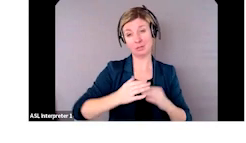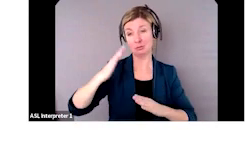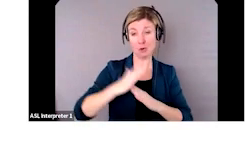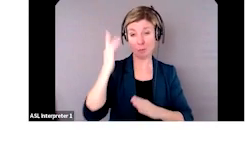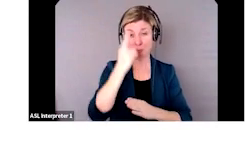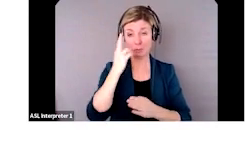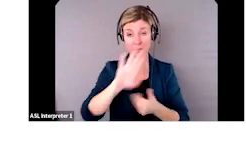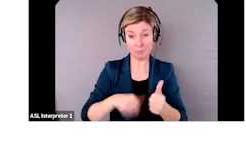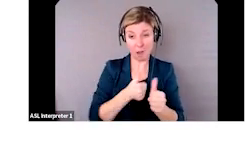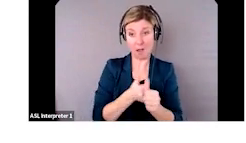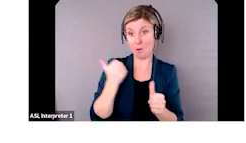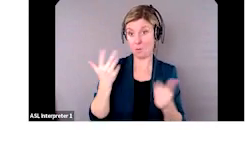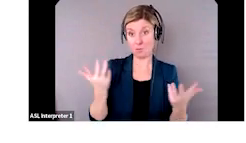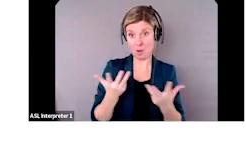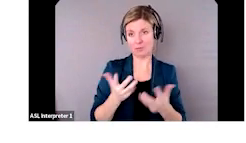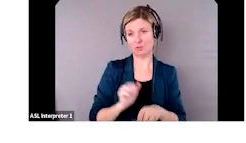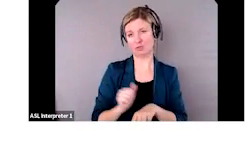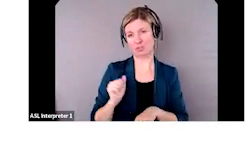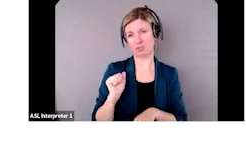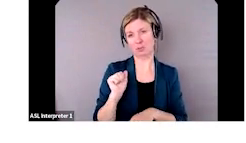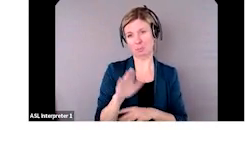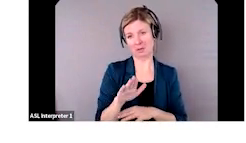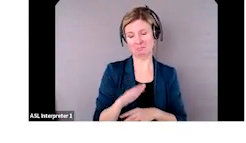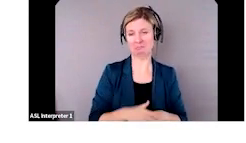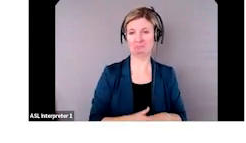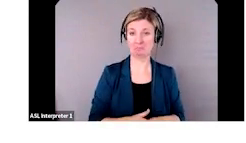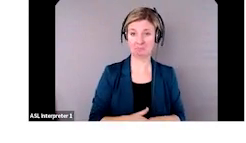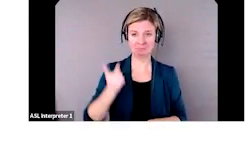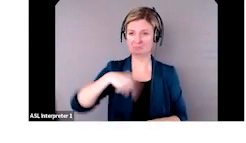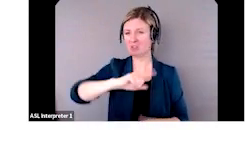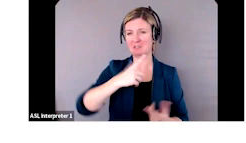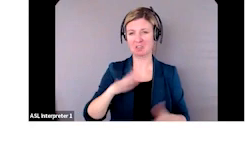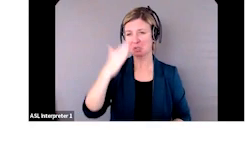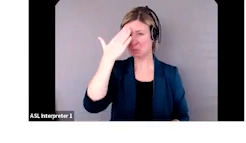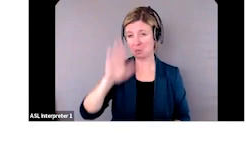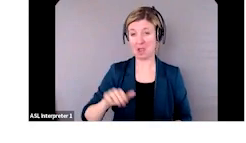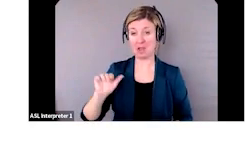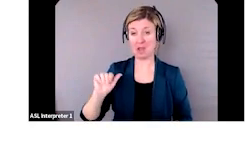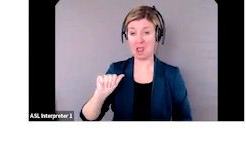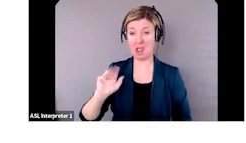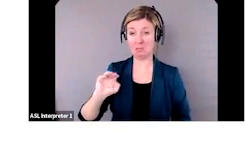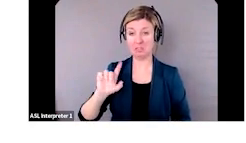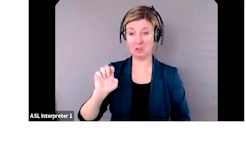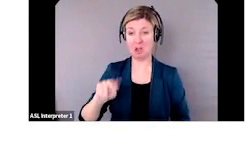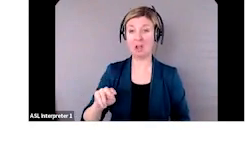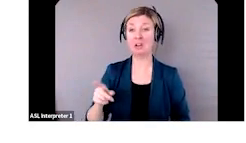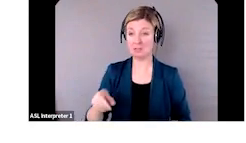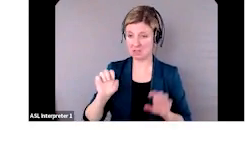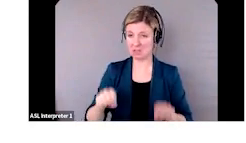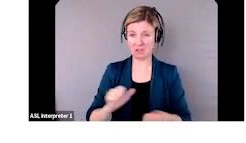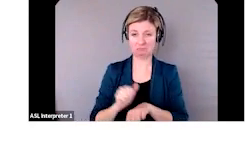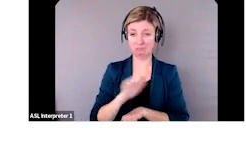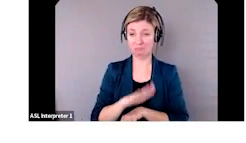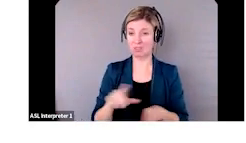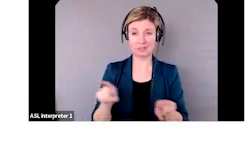Okay. Everyone knows Amazon can ship product the same day most of the time.